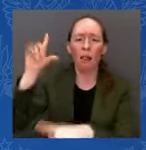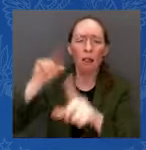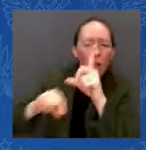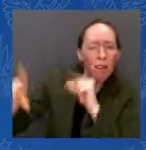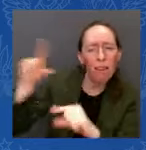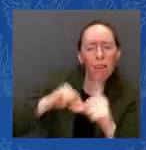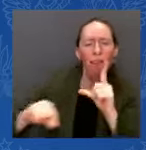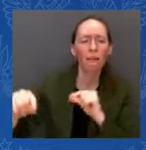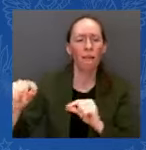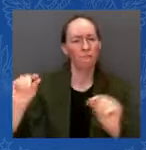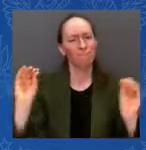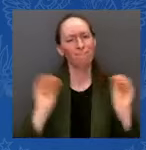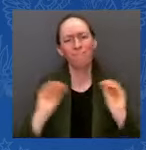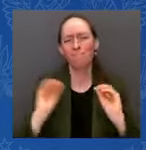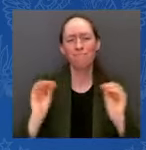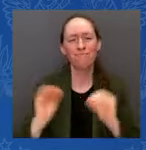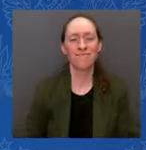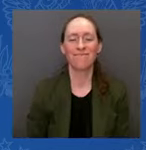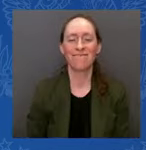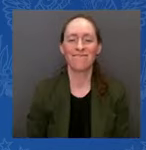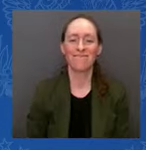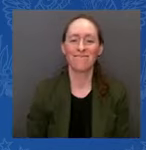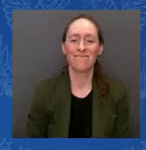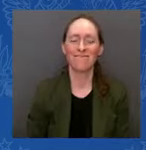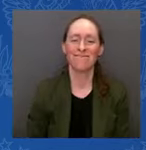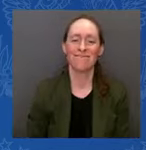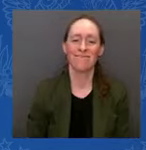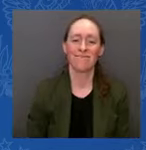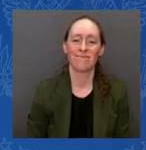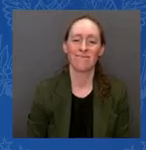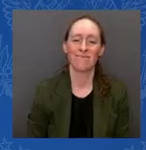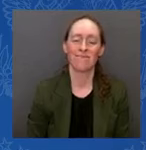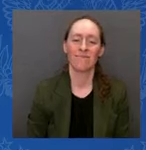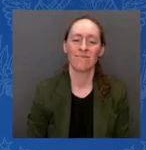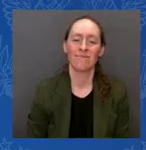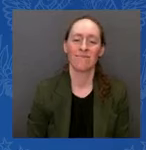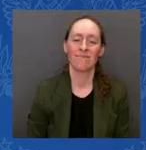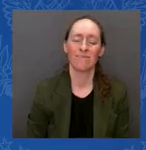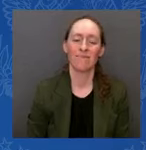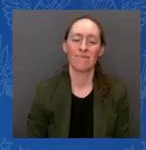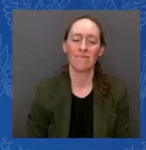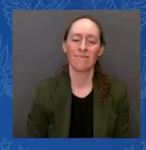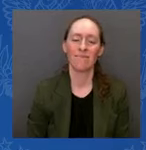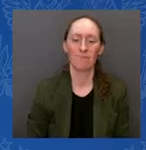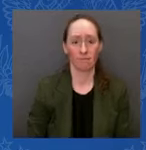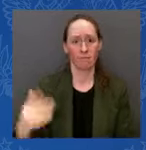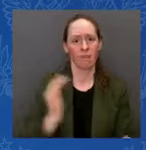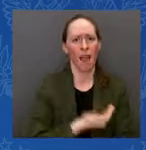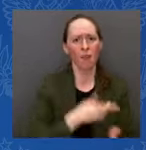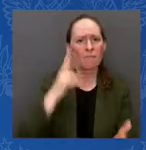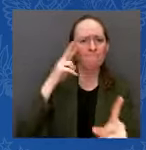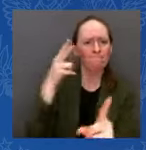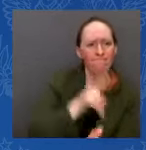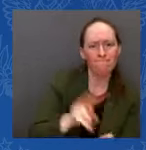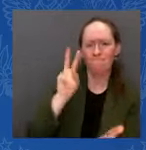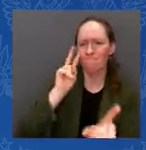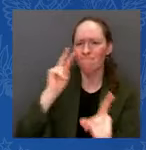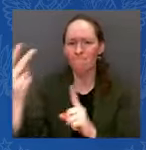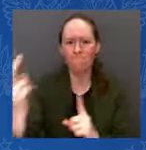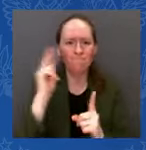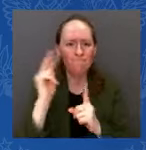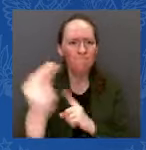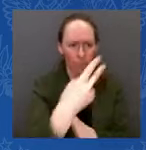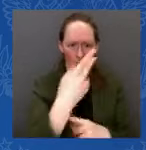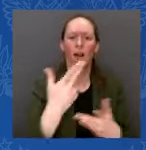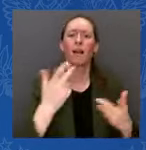to defend those values and secure that future. Today, in the years ahead,